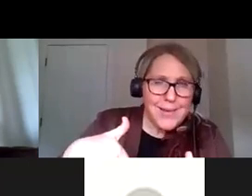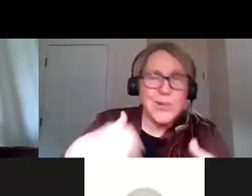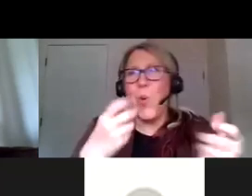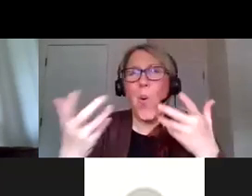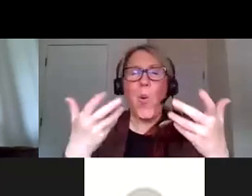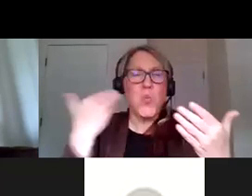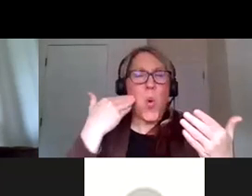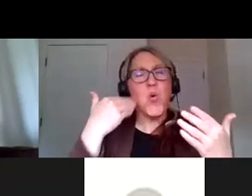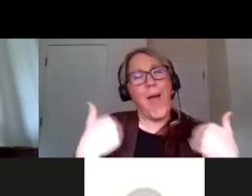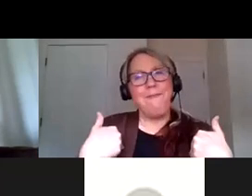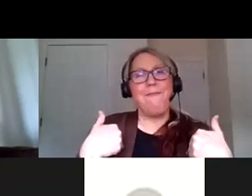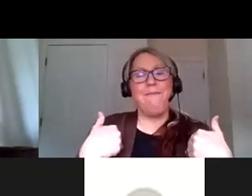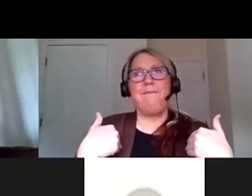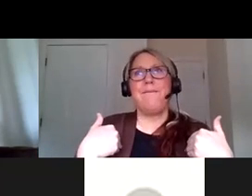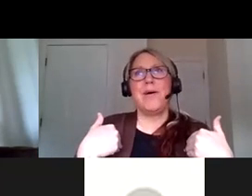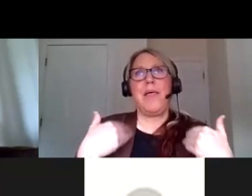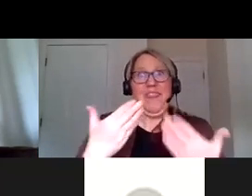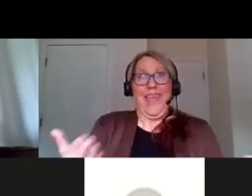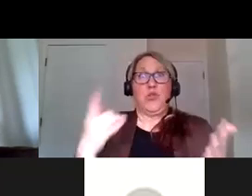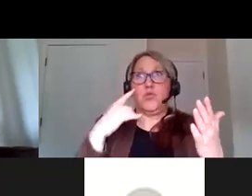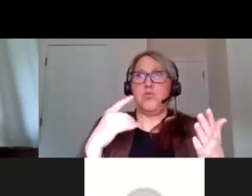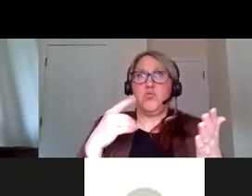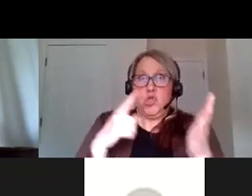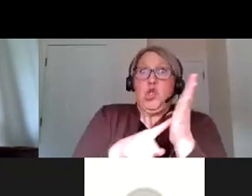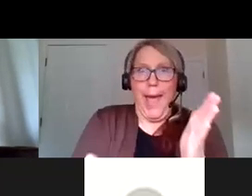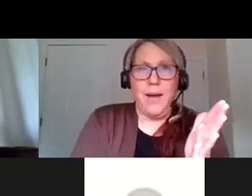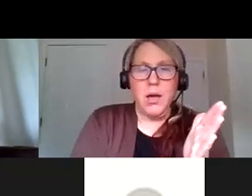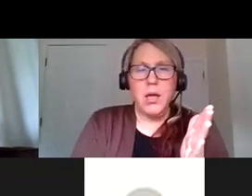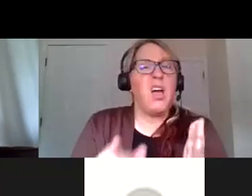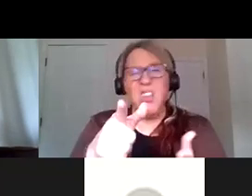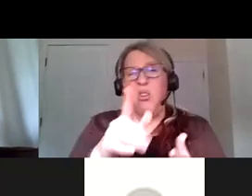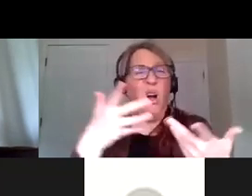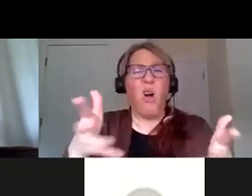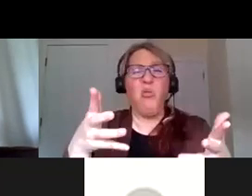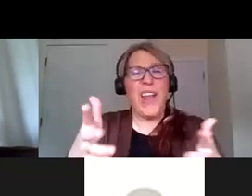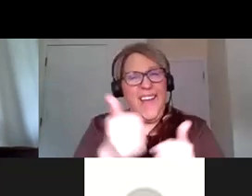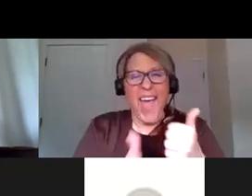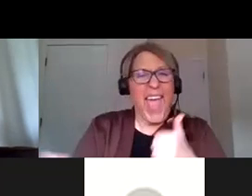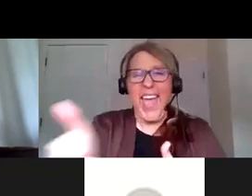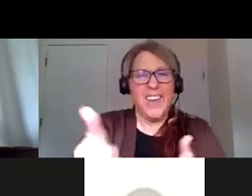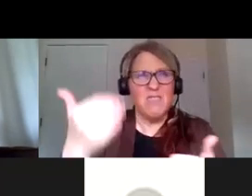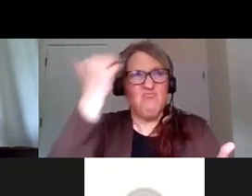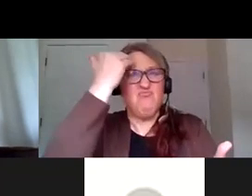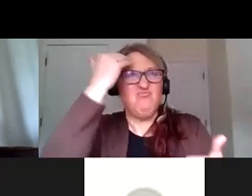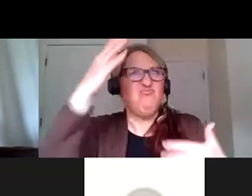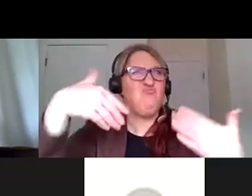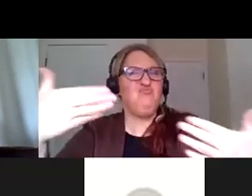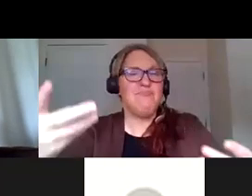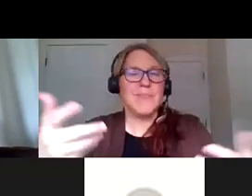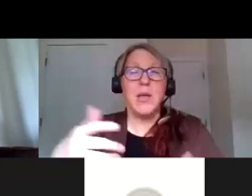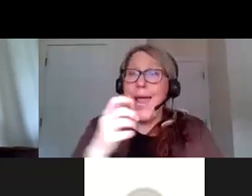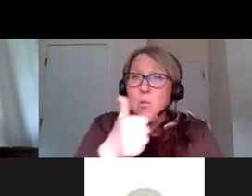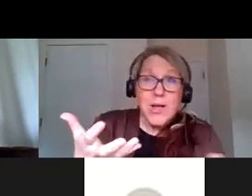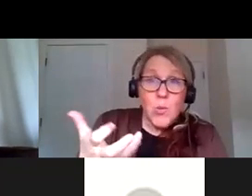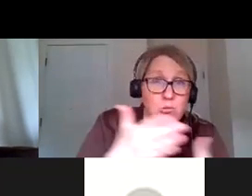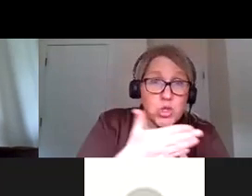have these things to check, you're already way ahead of the game. Anyone else want to share